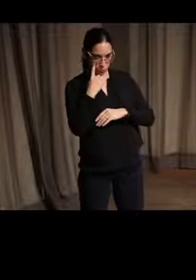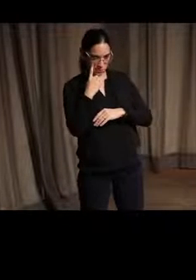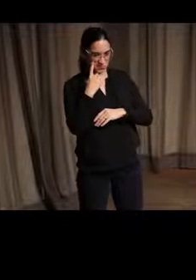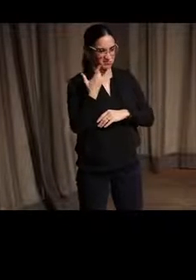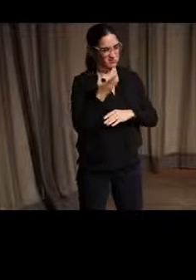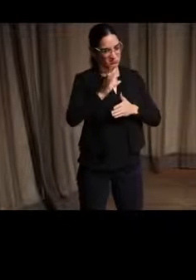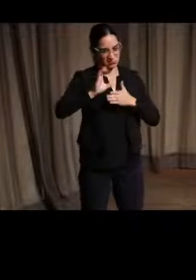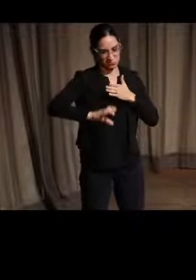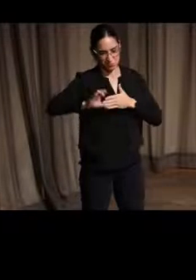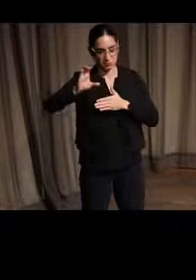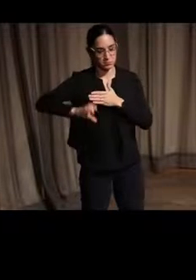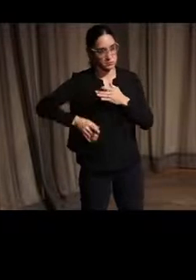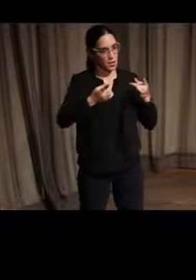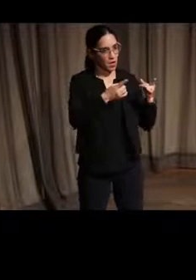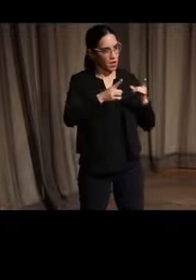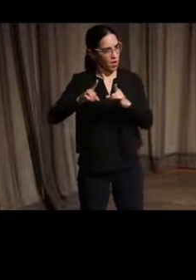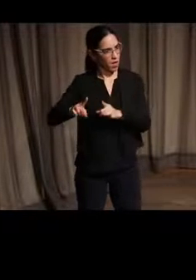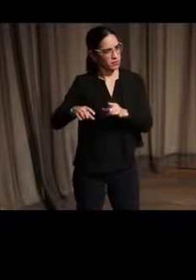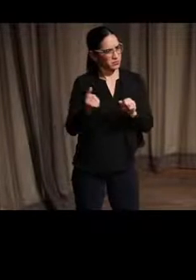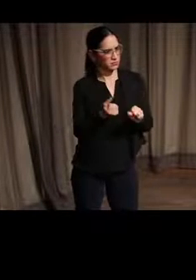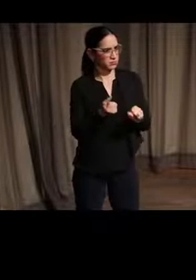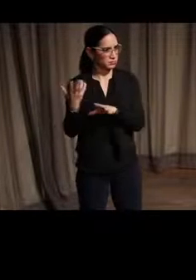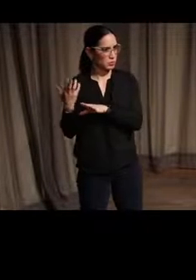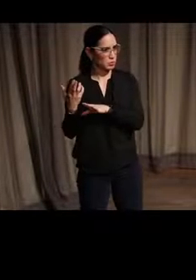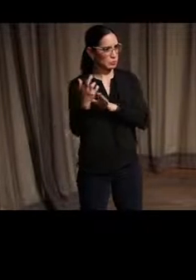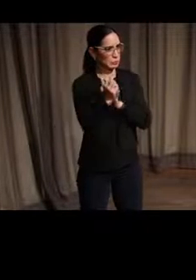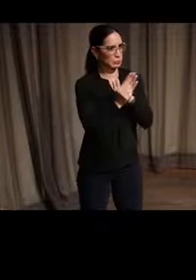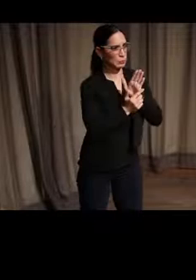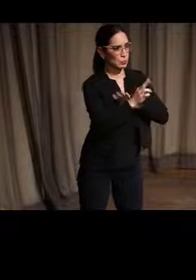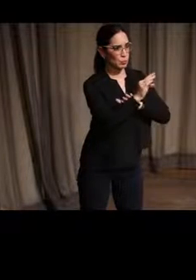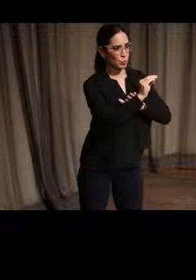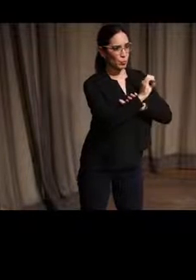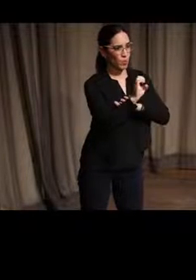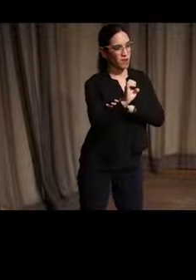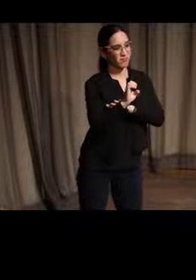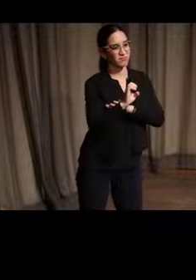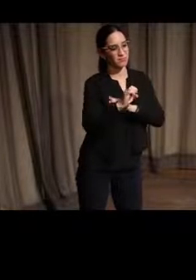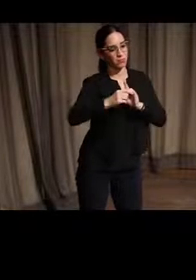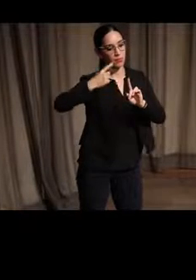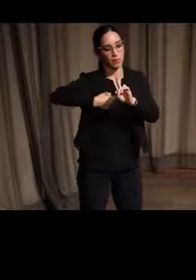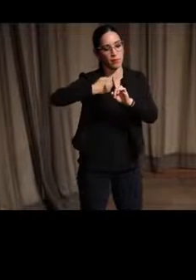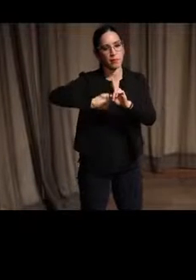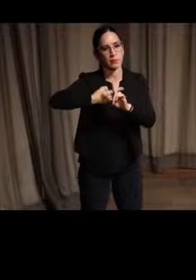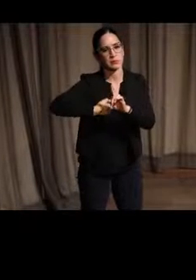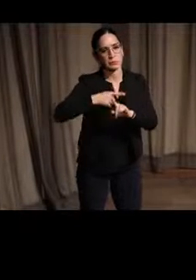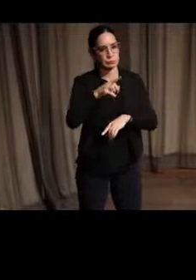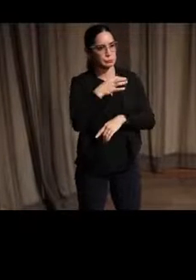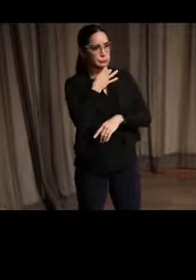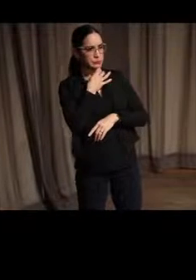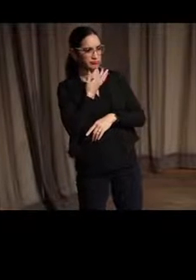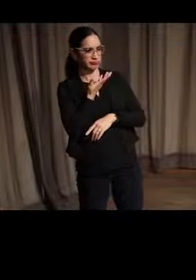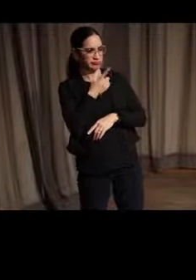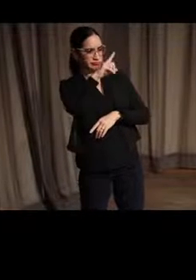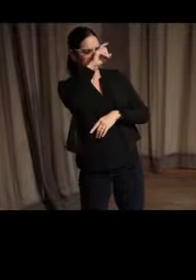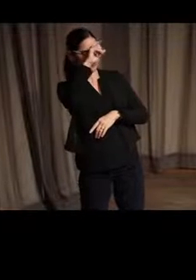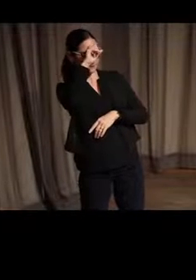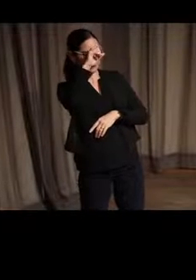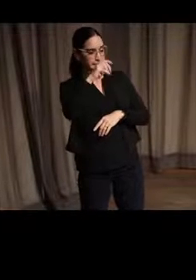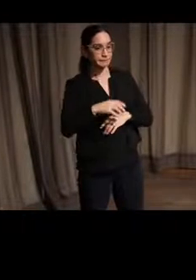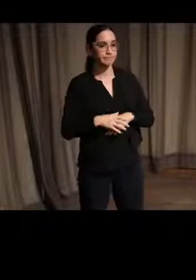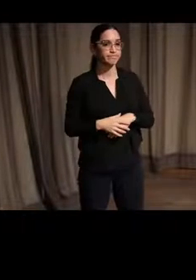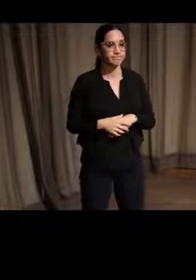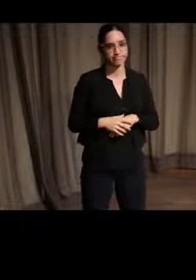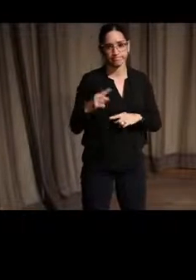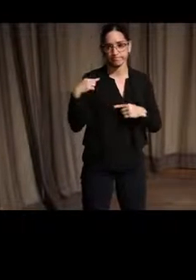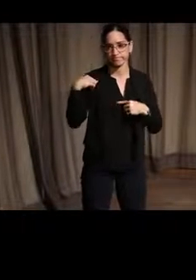the overturning of Roe play out over the next couple of months, years, et cetera? Yeah, absolutely. I've been on the board of Planned